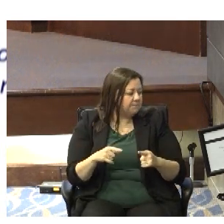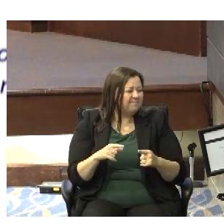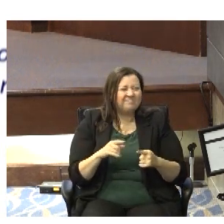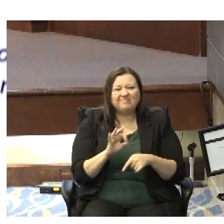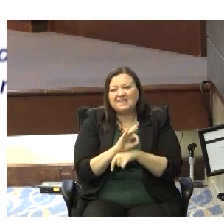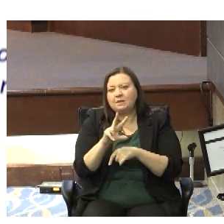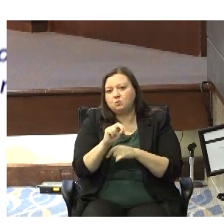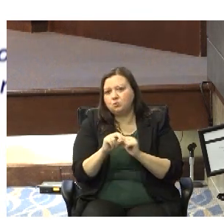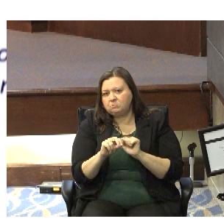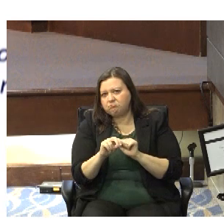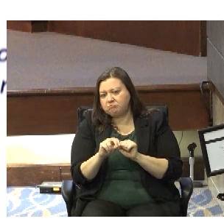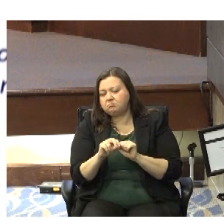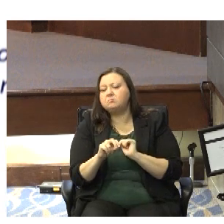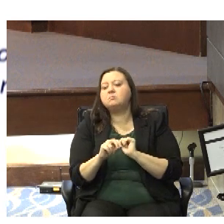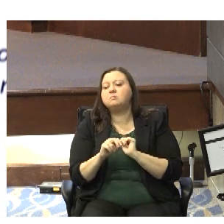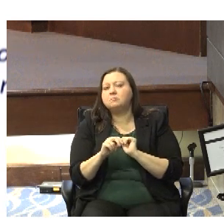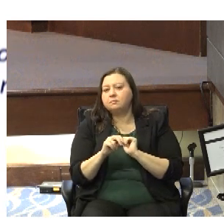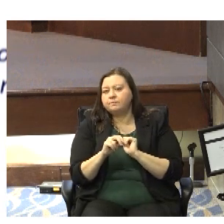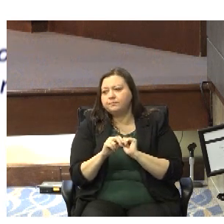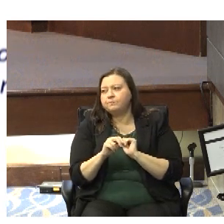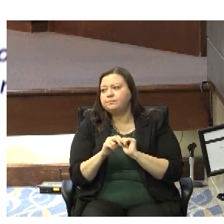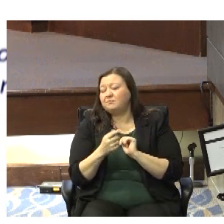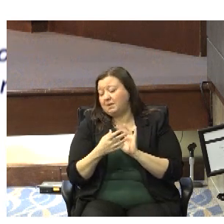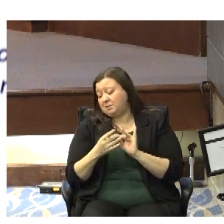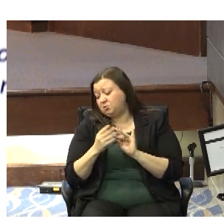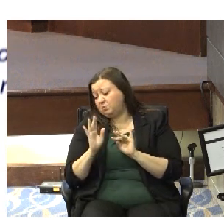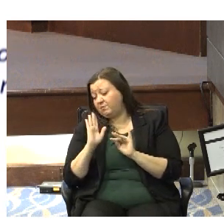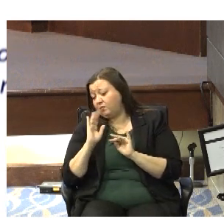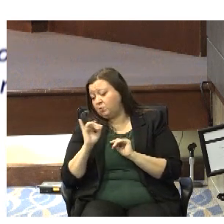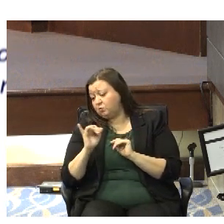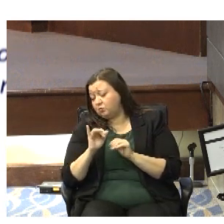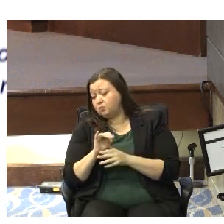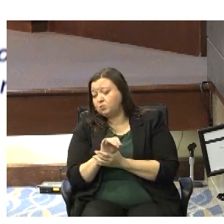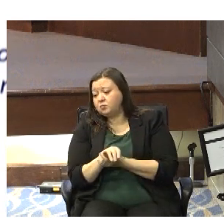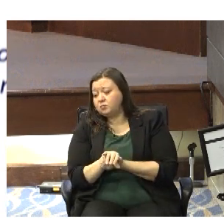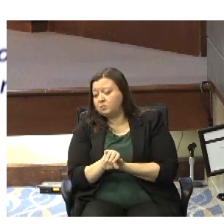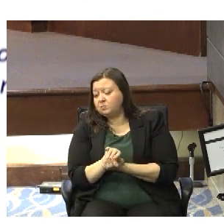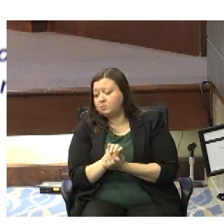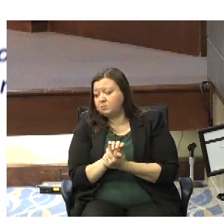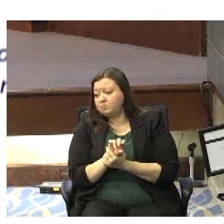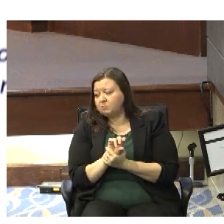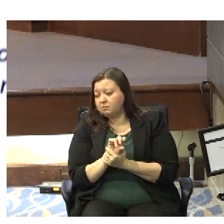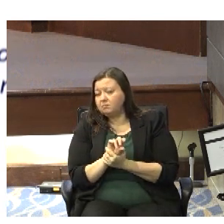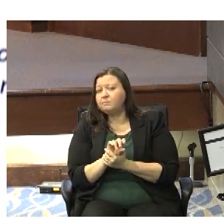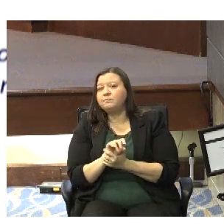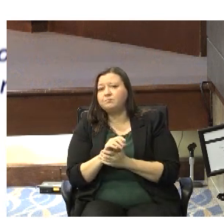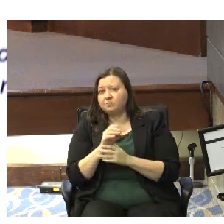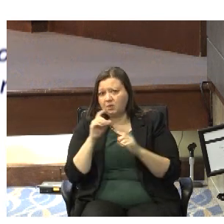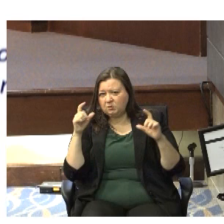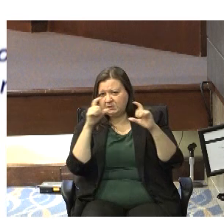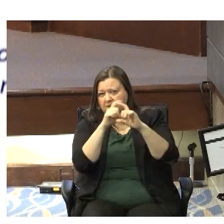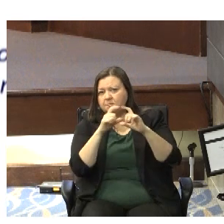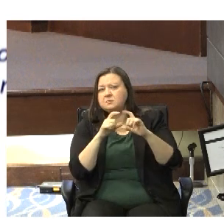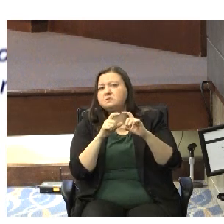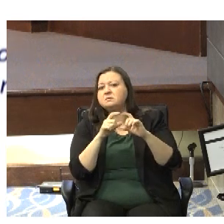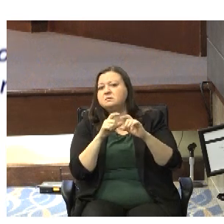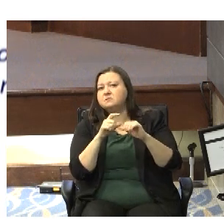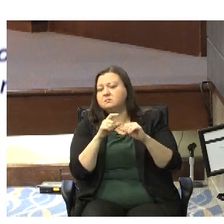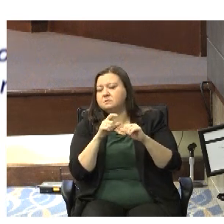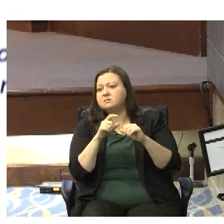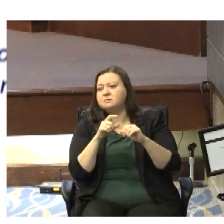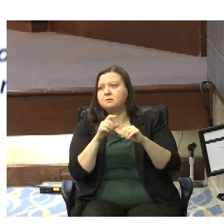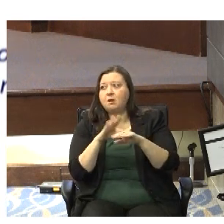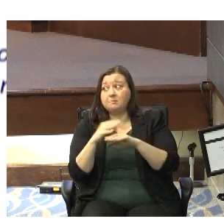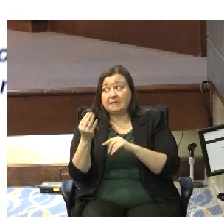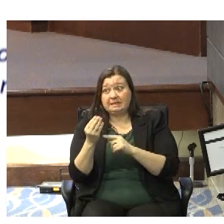at 9:30. And as I mentioned, we'll be following up with the eclipse over Texas on the Monday.